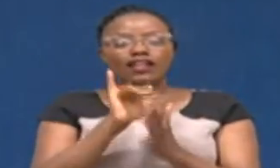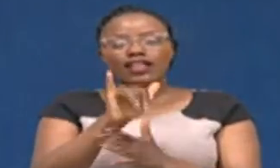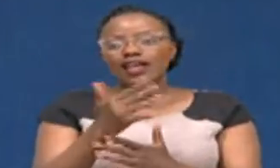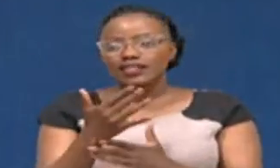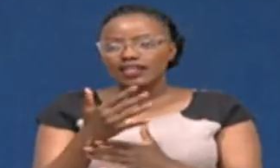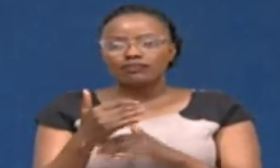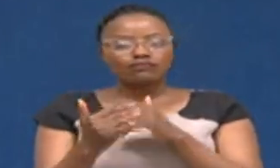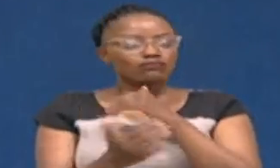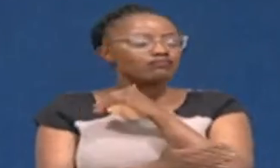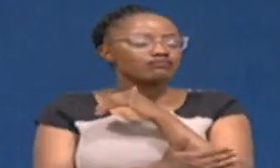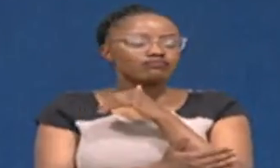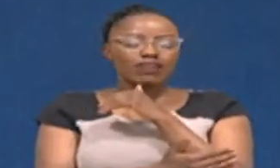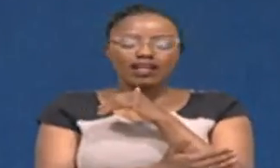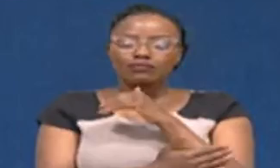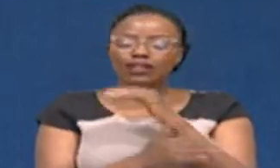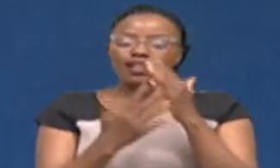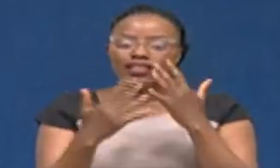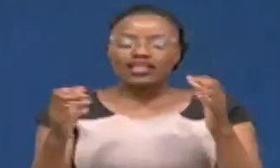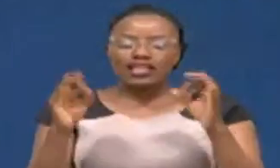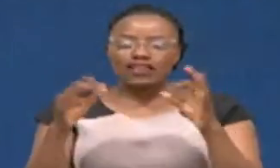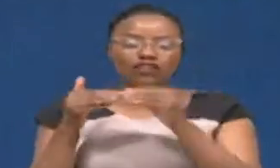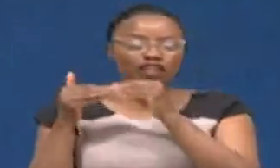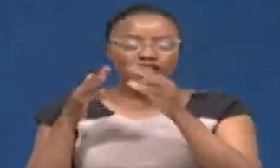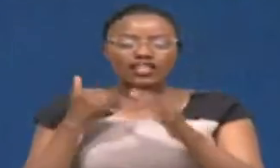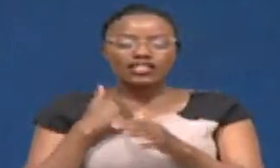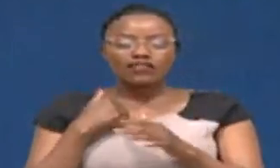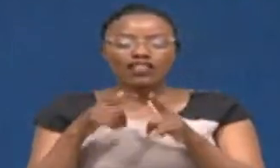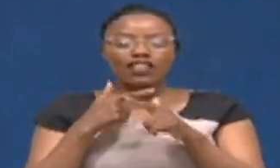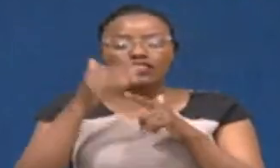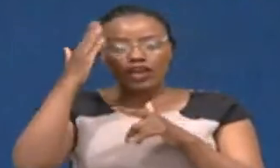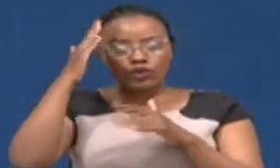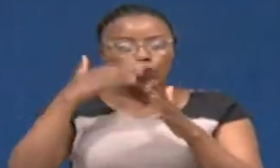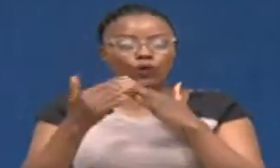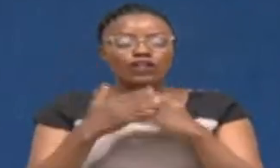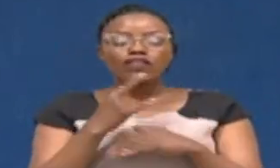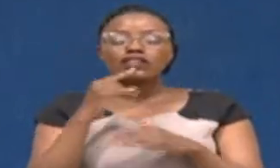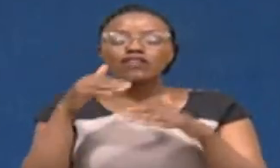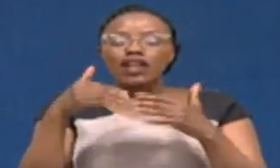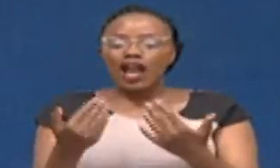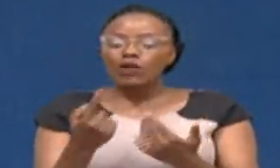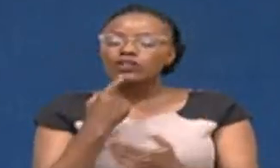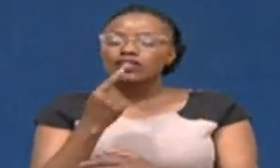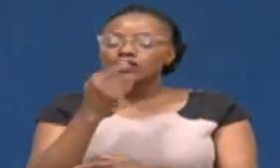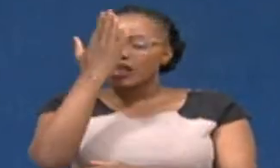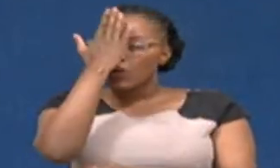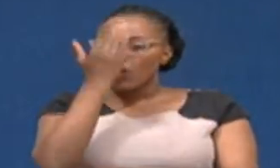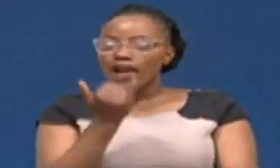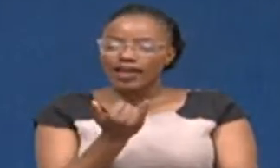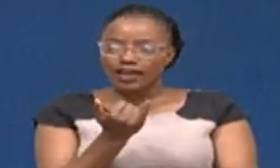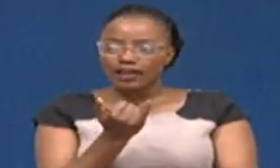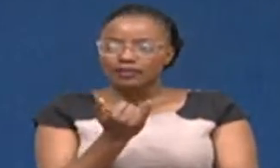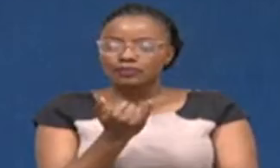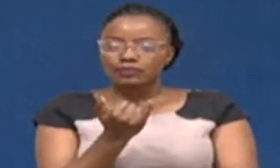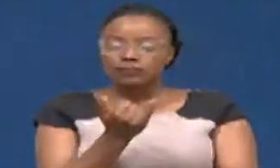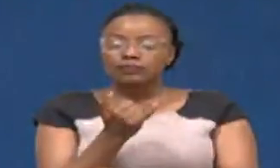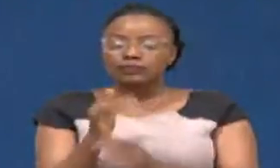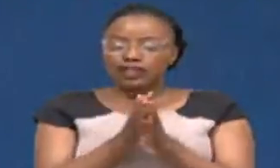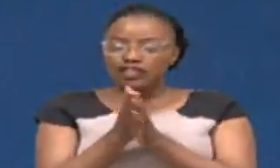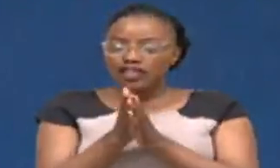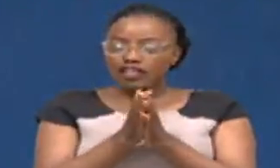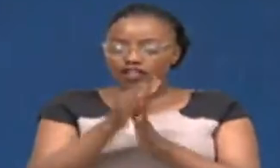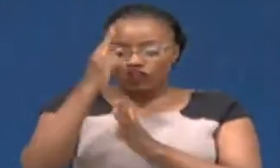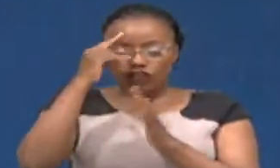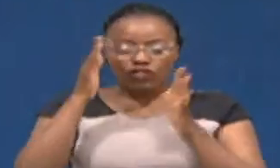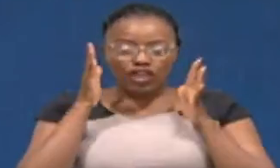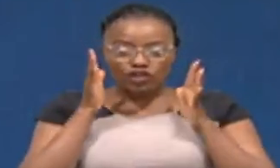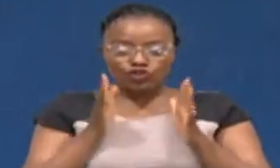pity. Because if we had leaders, they would know what to say and how to say it, because the interest of